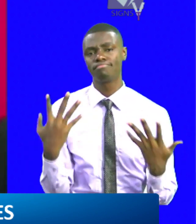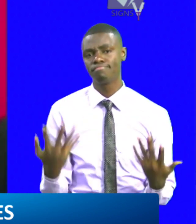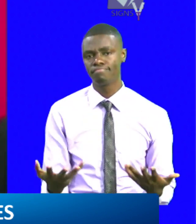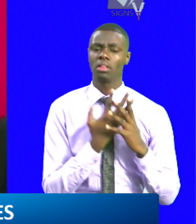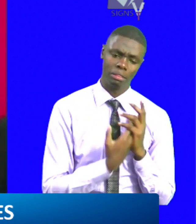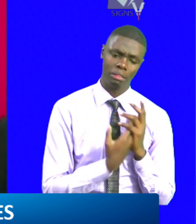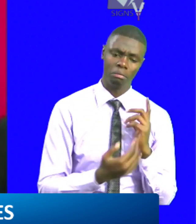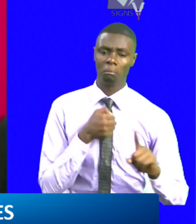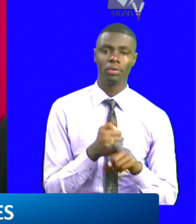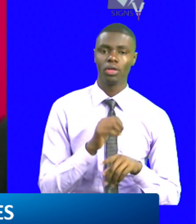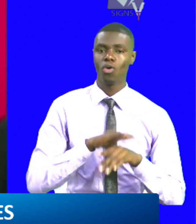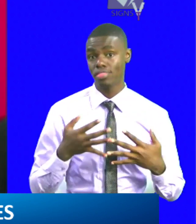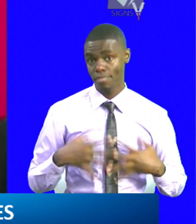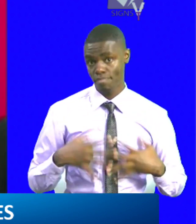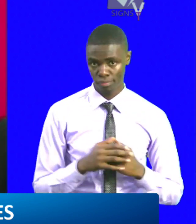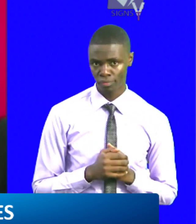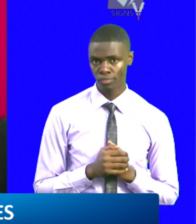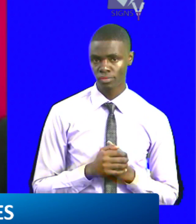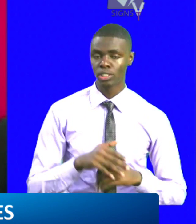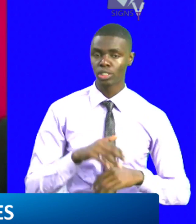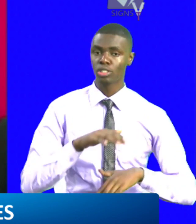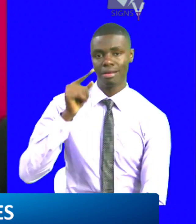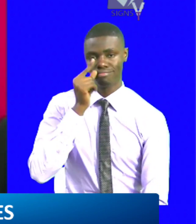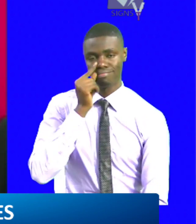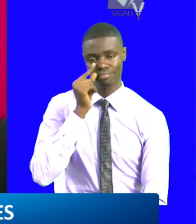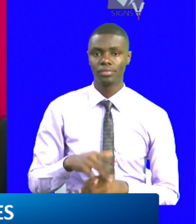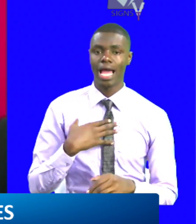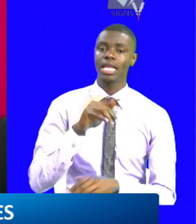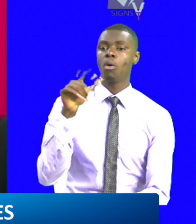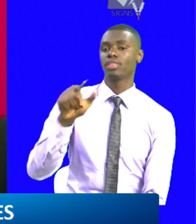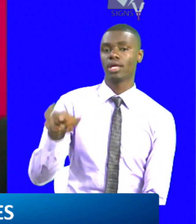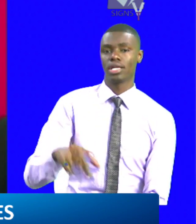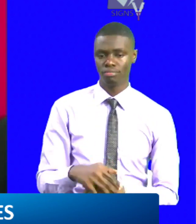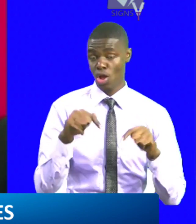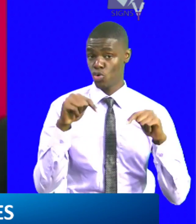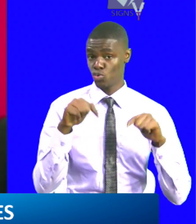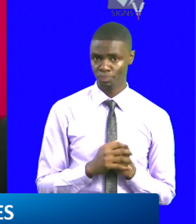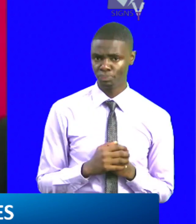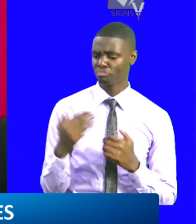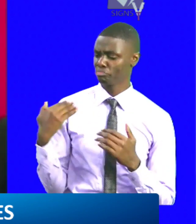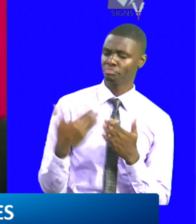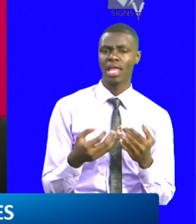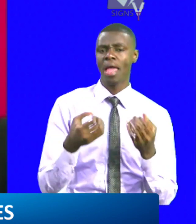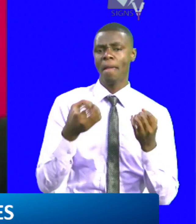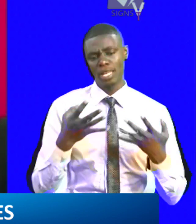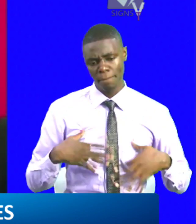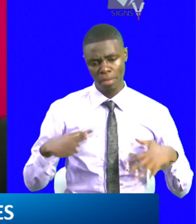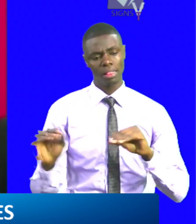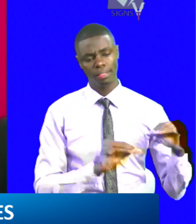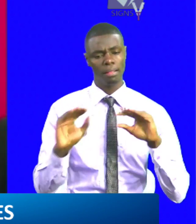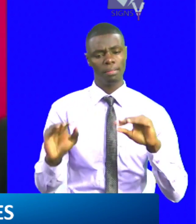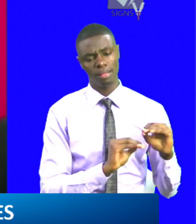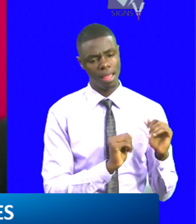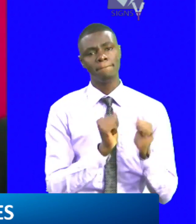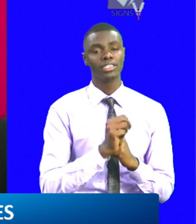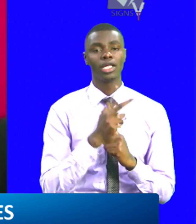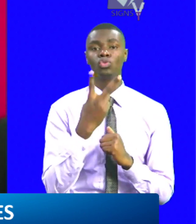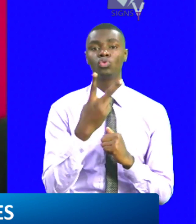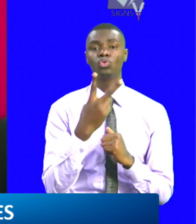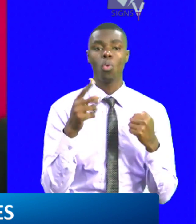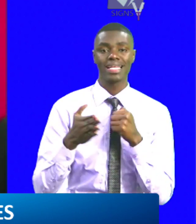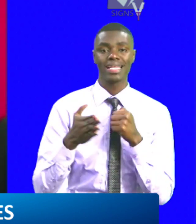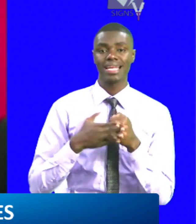2, mediation between the leadership of SAF and RSF so that we can stop